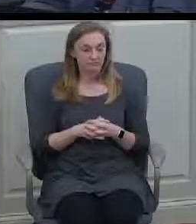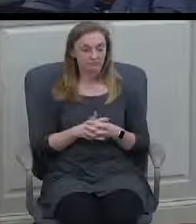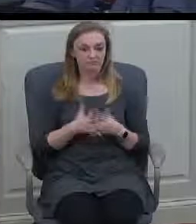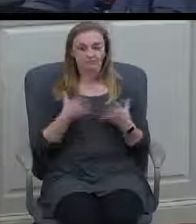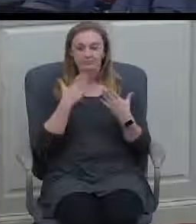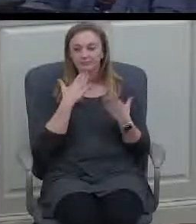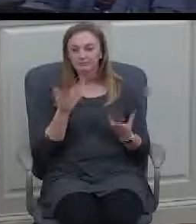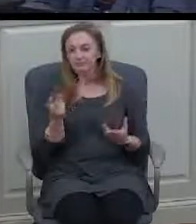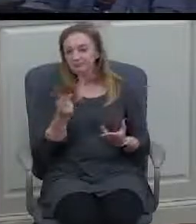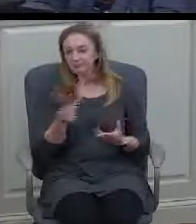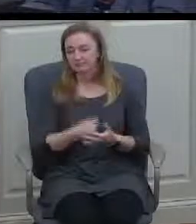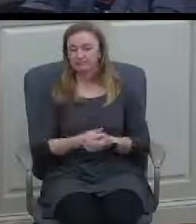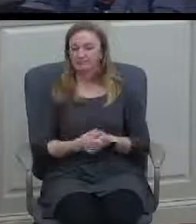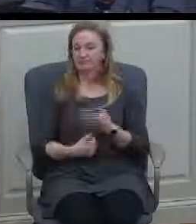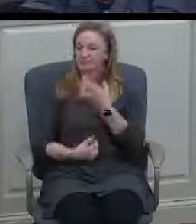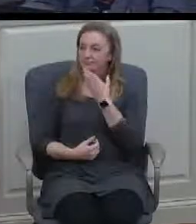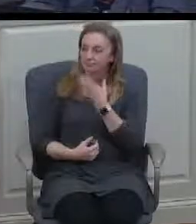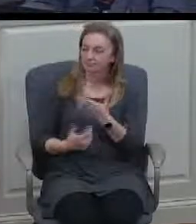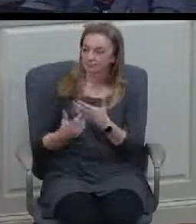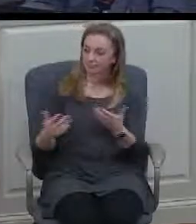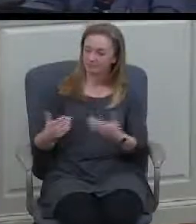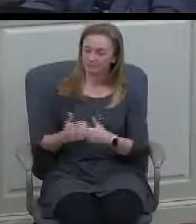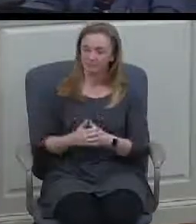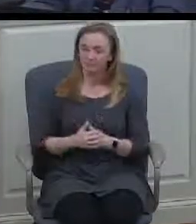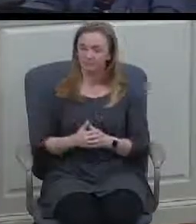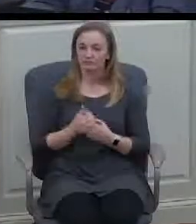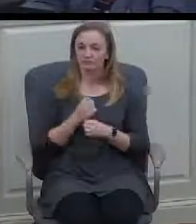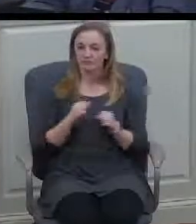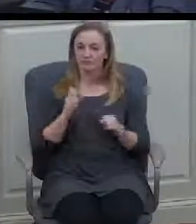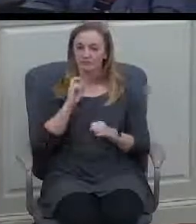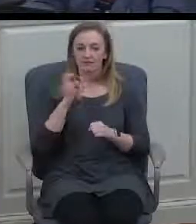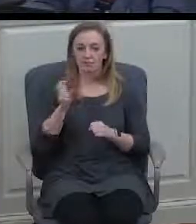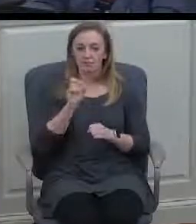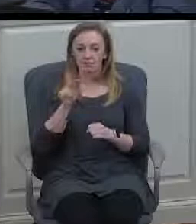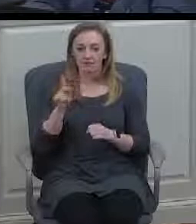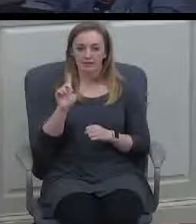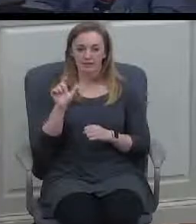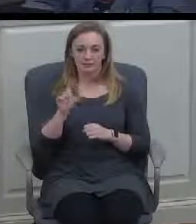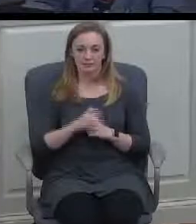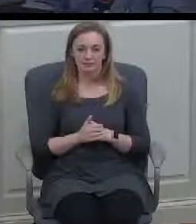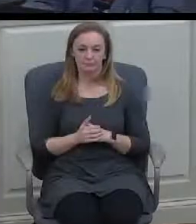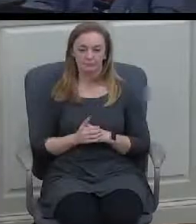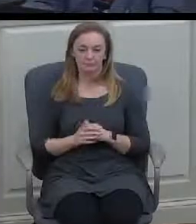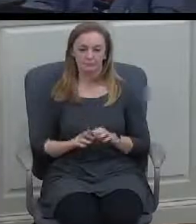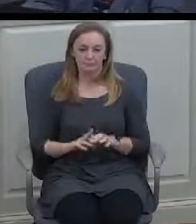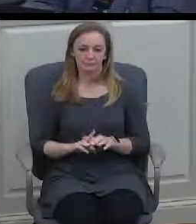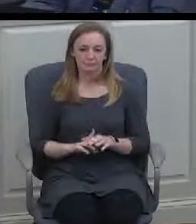Thank you, folks. Thank you. thank you all so much. Have a safe trip back to Lexington.